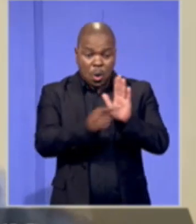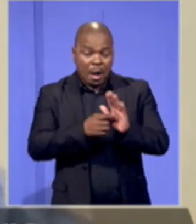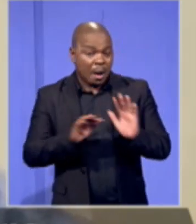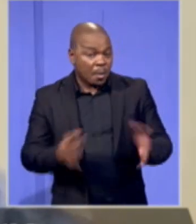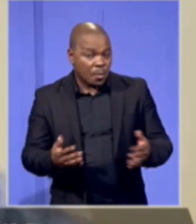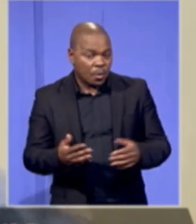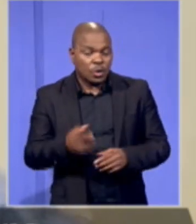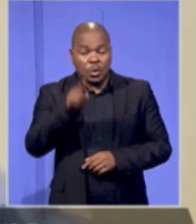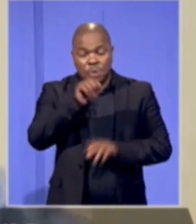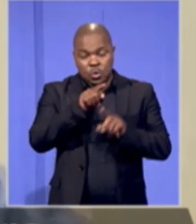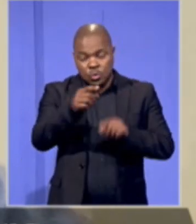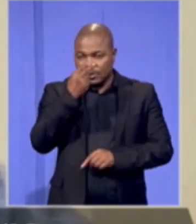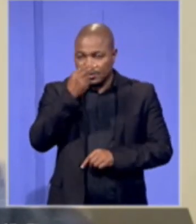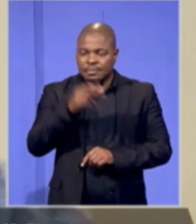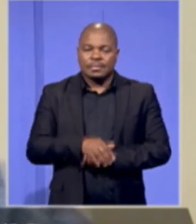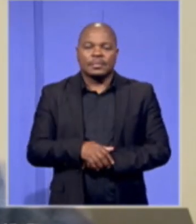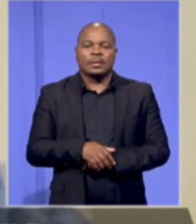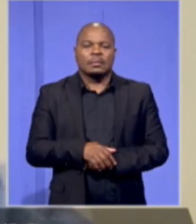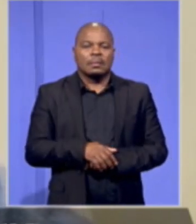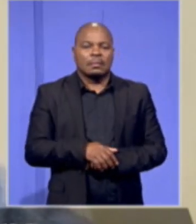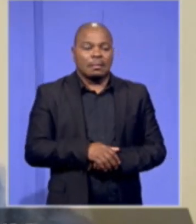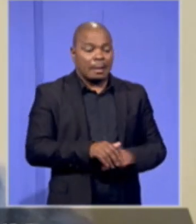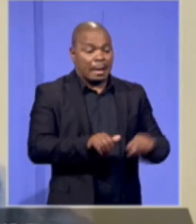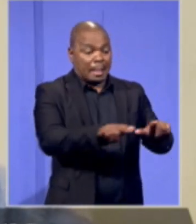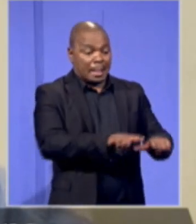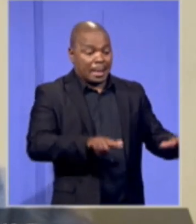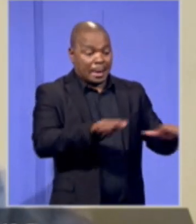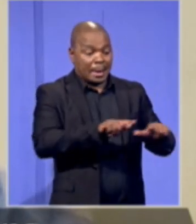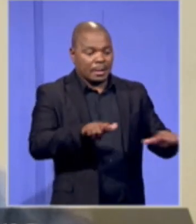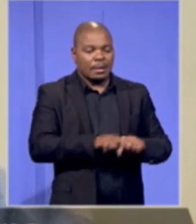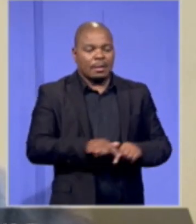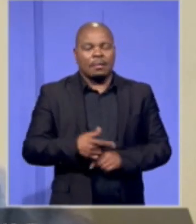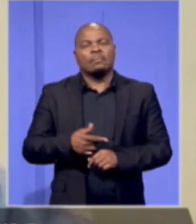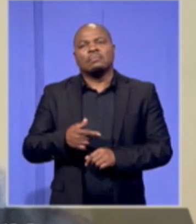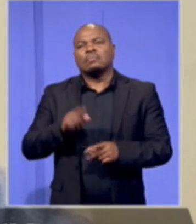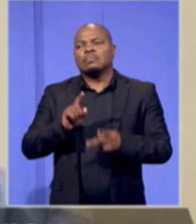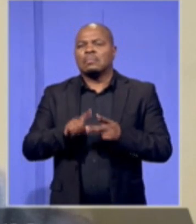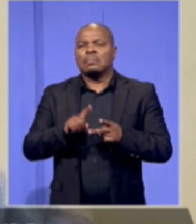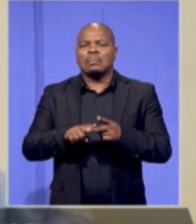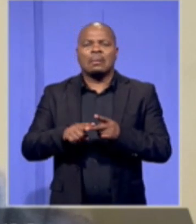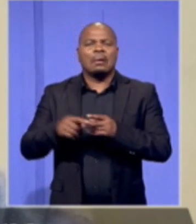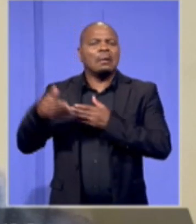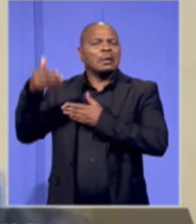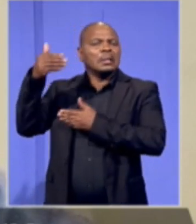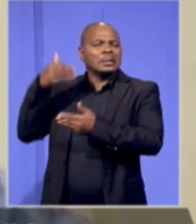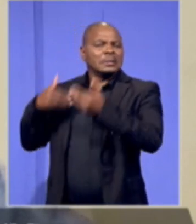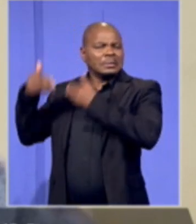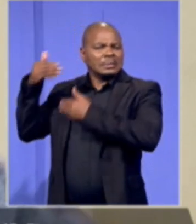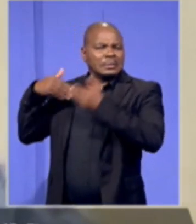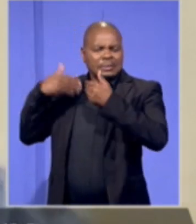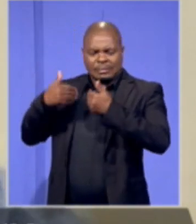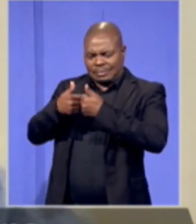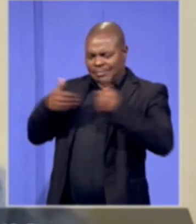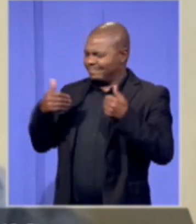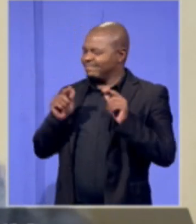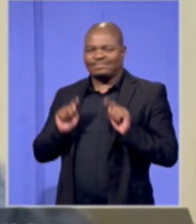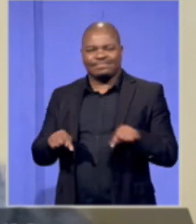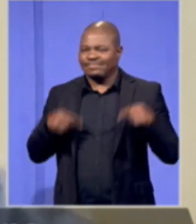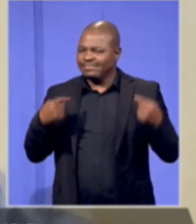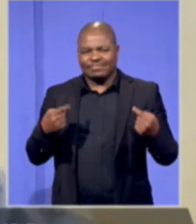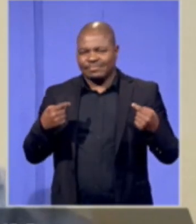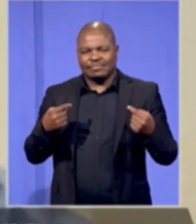sheba nalane ha ona hore re ka sheba ra sebetsa ka taba ya mobu kapa ya lefatshe re sa shebe nalane hore e